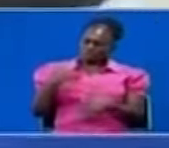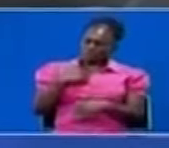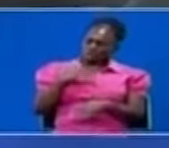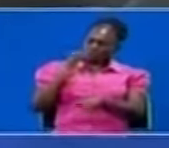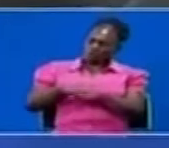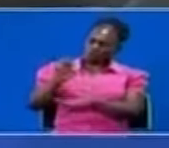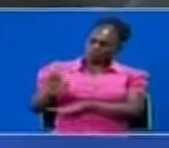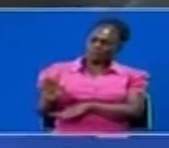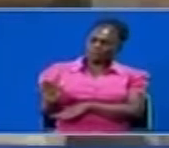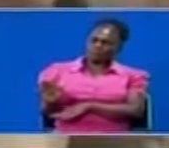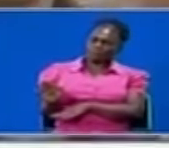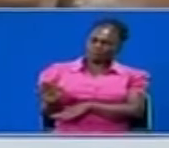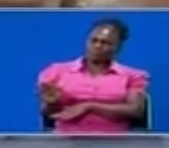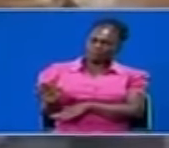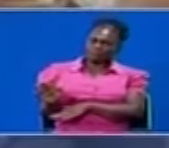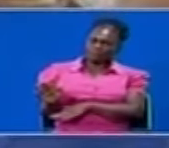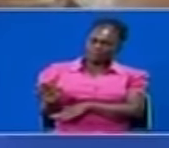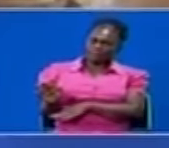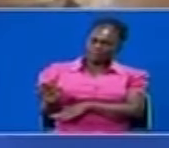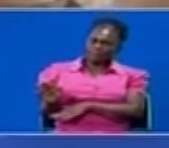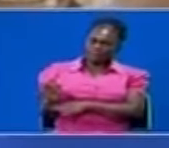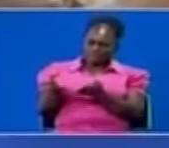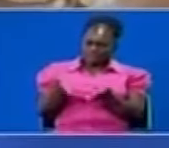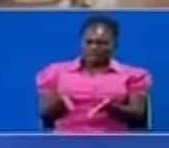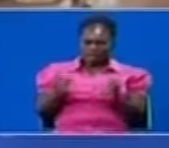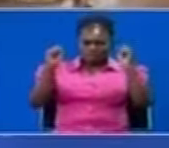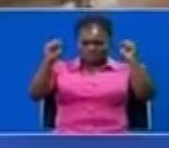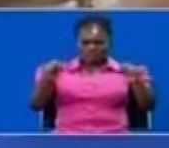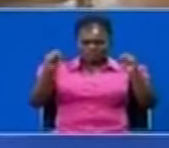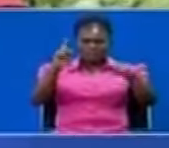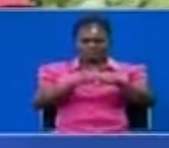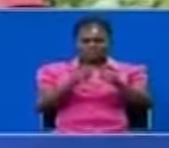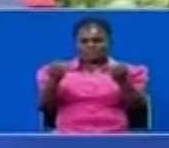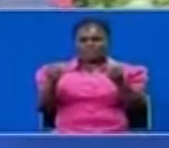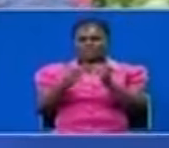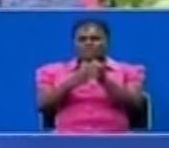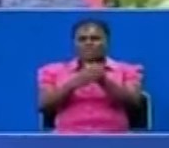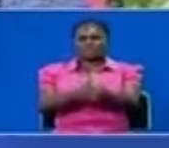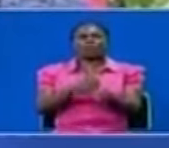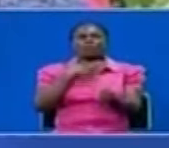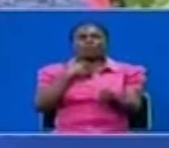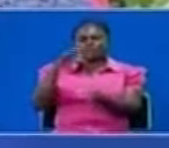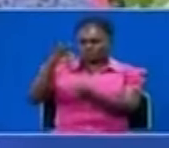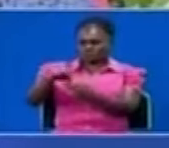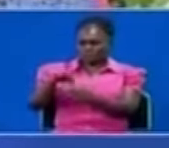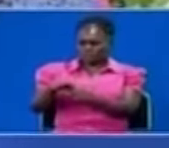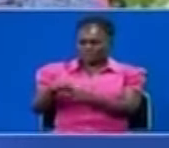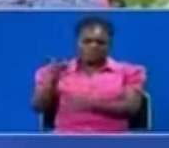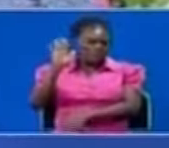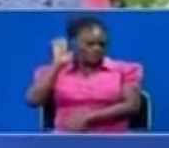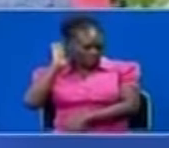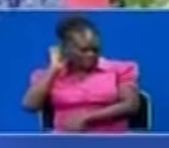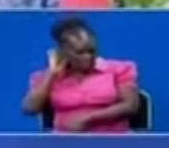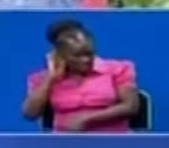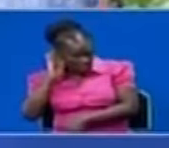them. Come on. We are entering a campaign period and many leaders will come here seeking for your votes. Just listen to